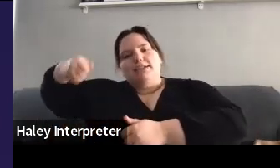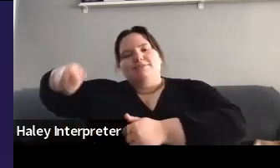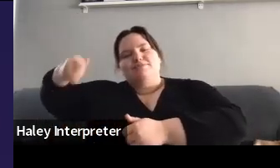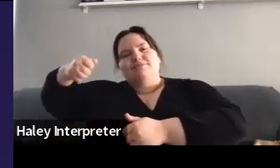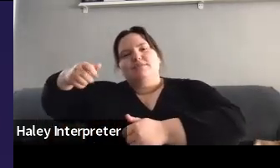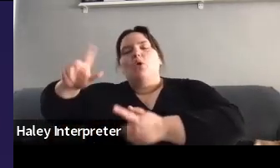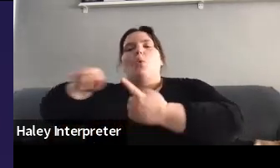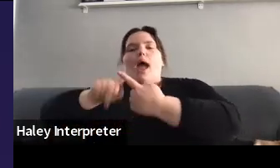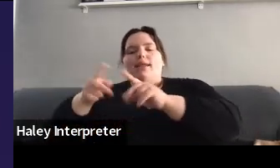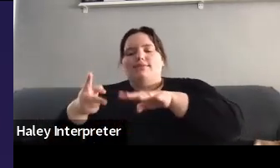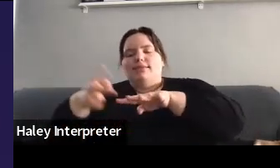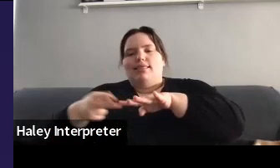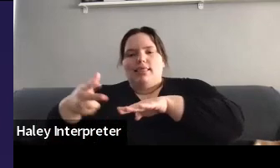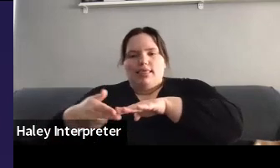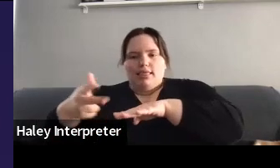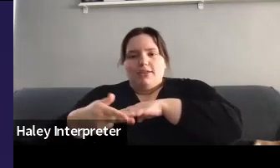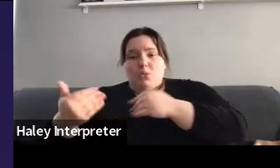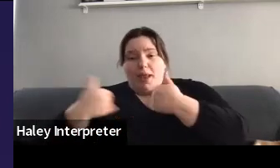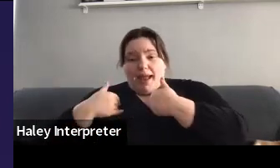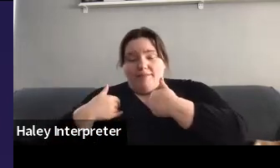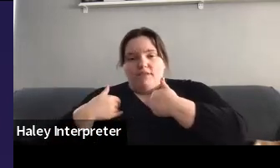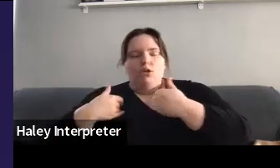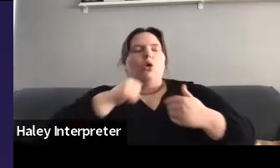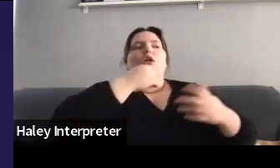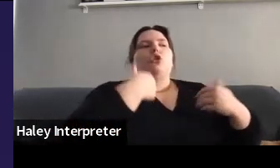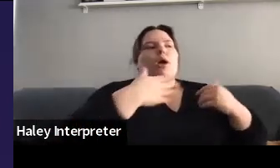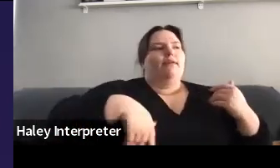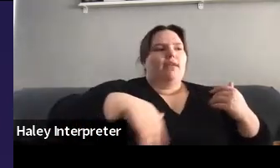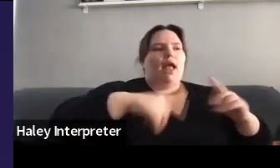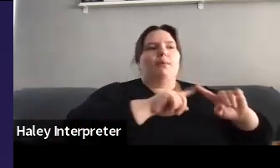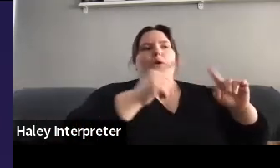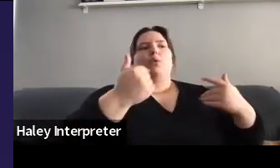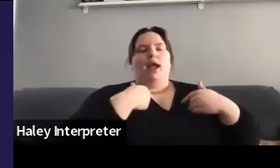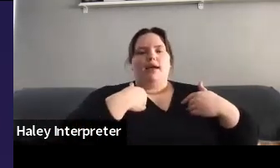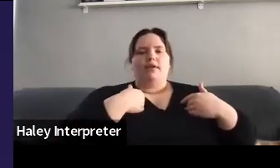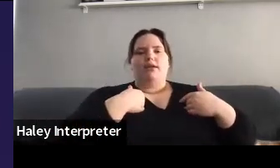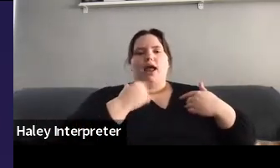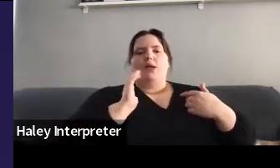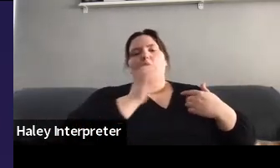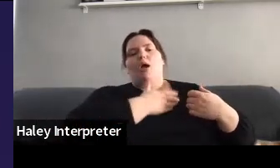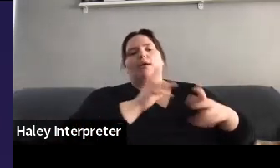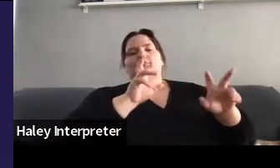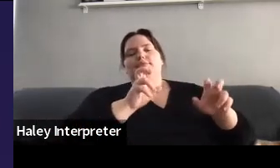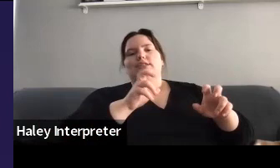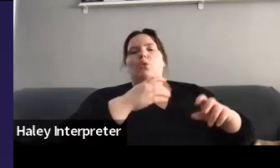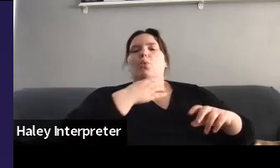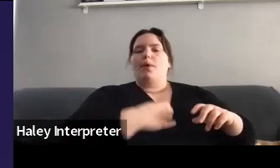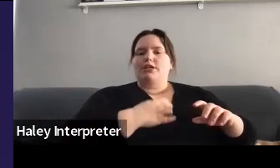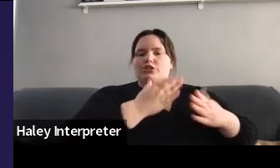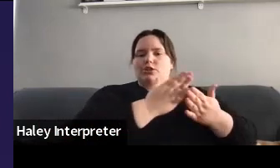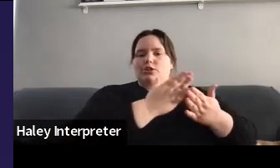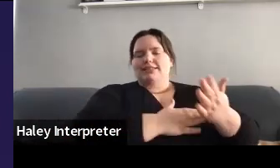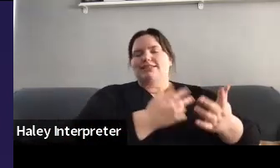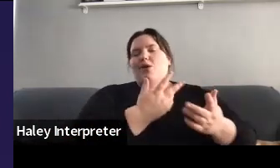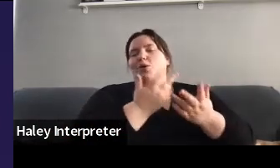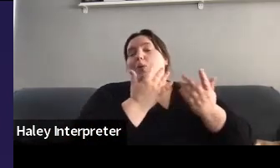when we're clipping nails. Do we have those in inventory? We don't have that yet, but we do have it on our wish list. So we were kind of waiting to